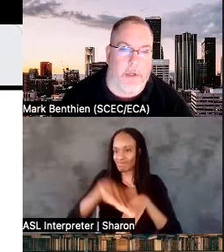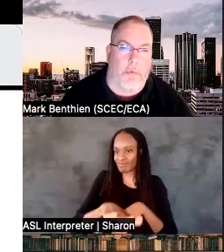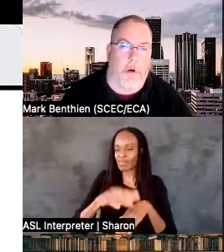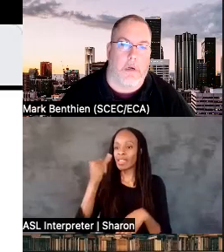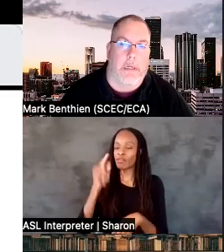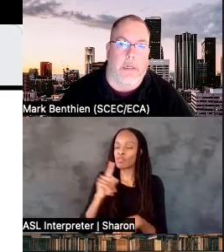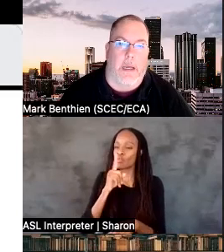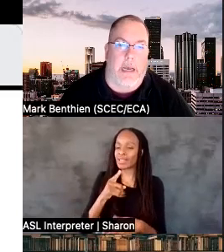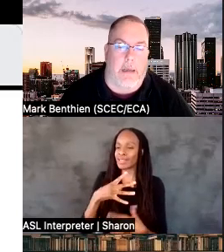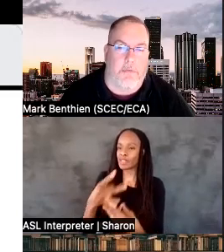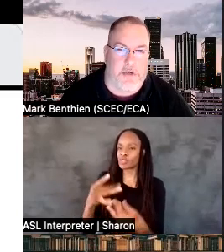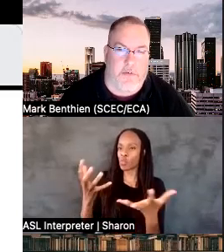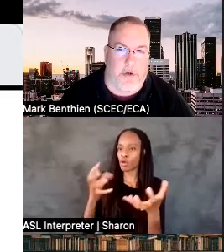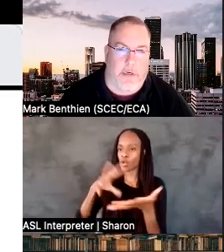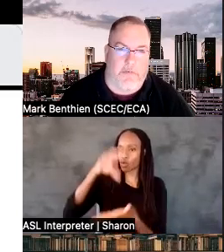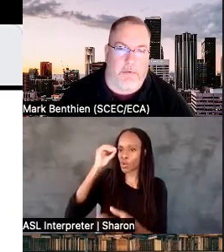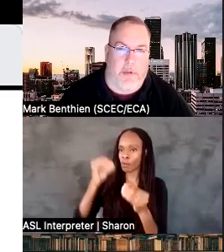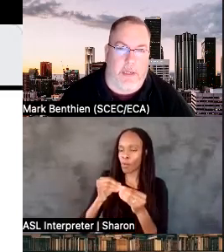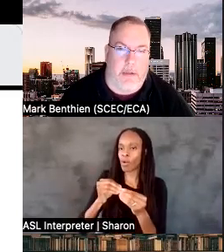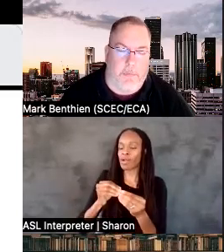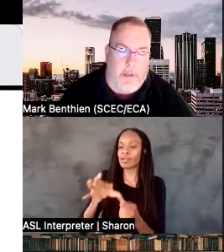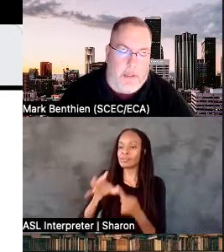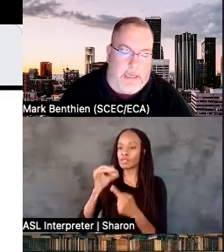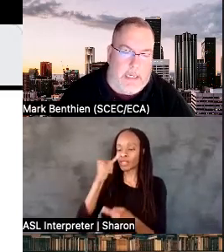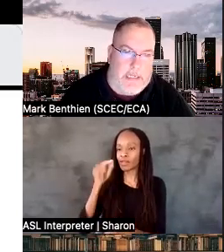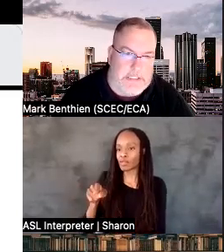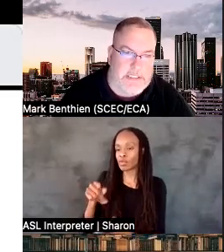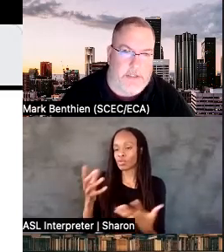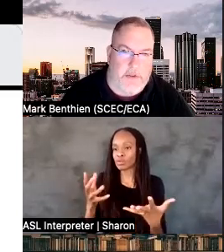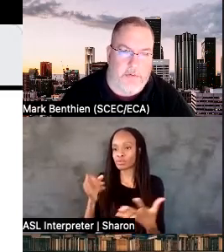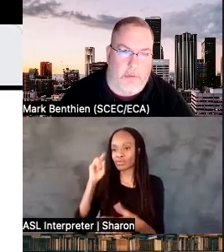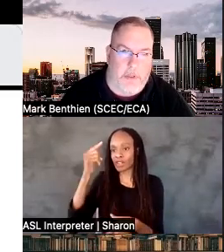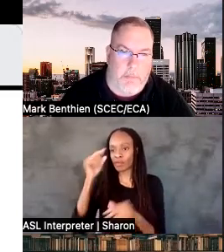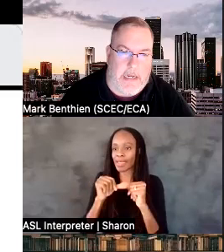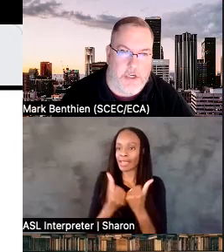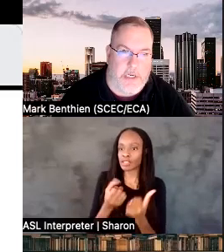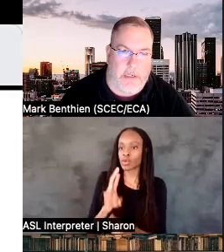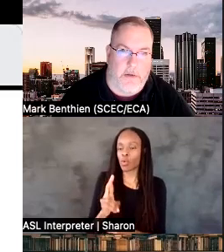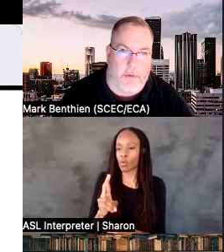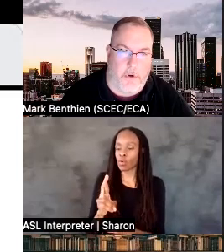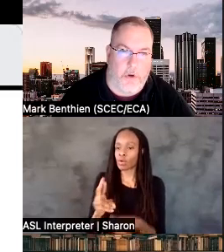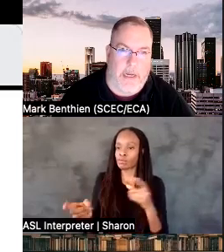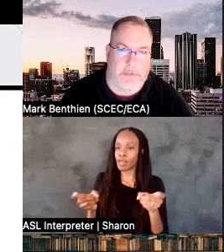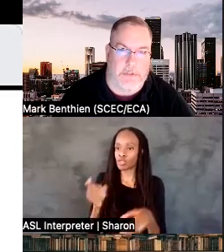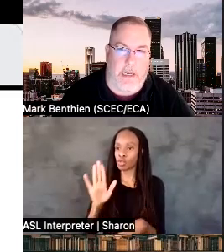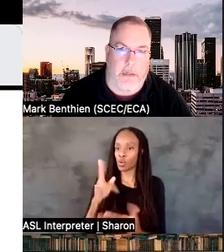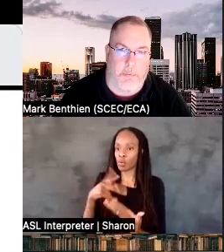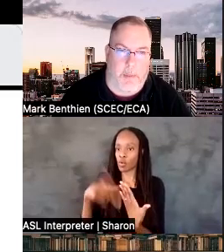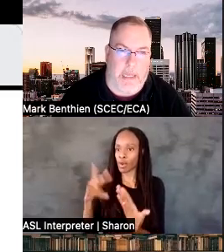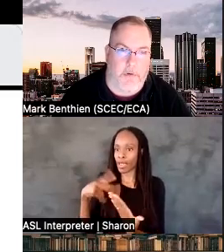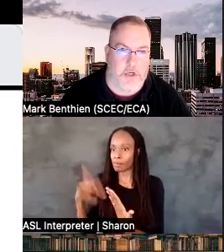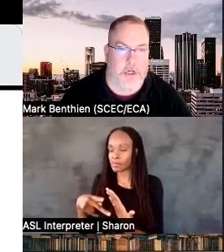really learning more, especially if you're a government agency or others who are really managing your programs